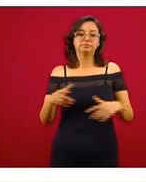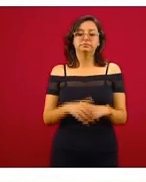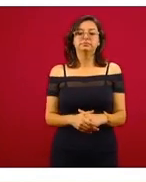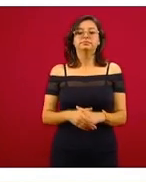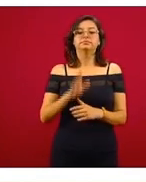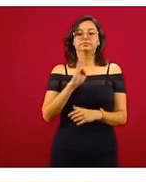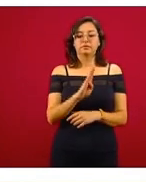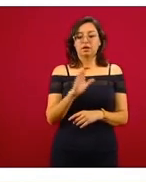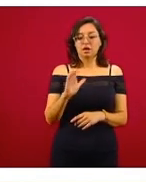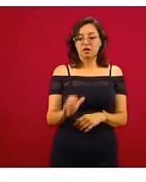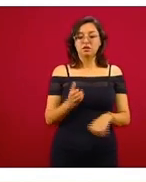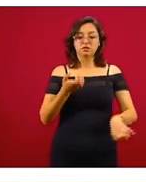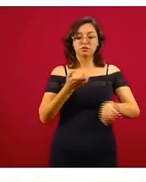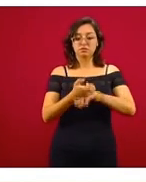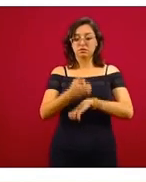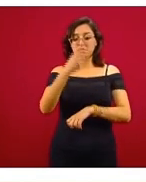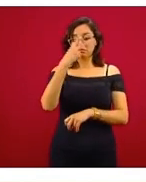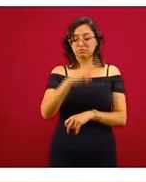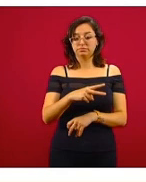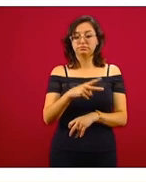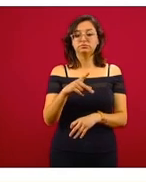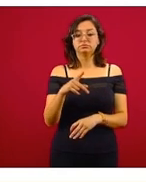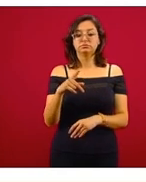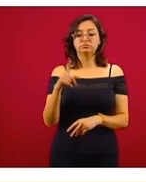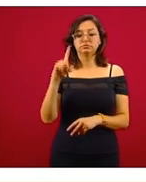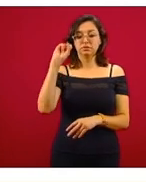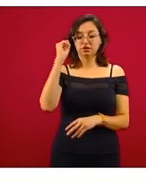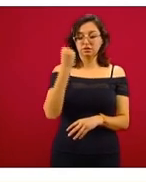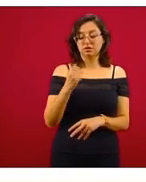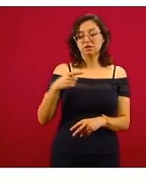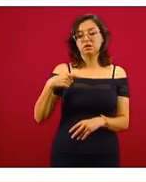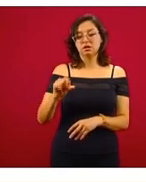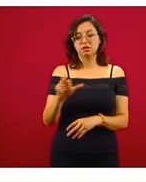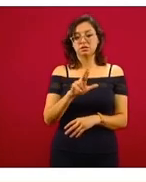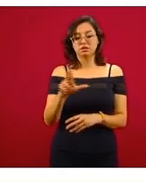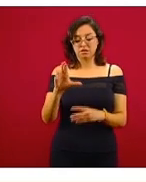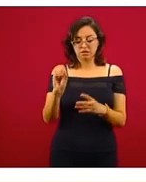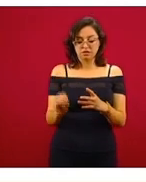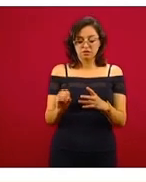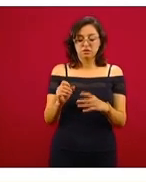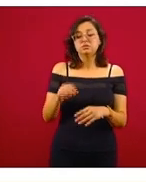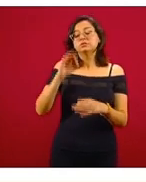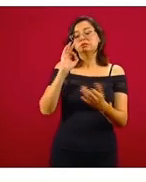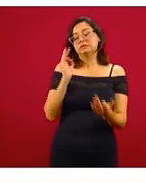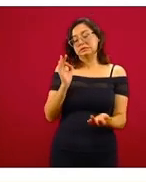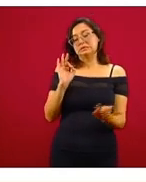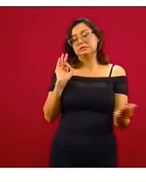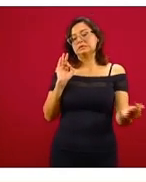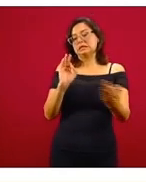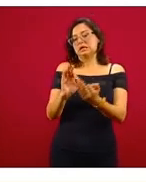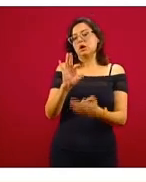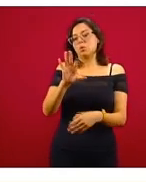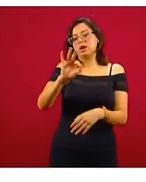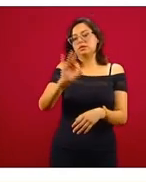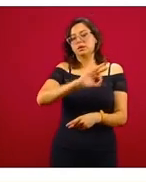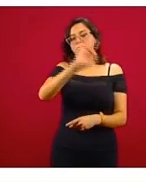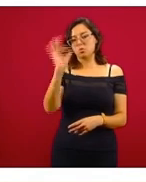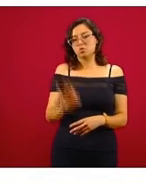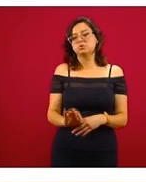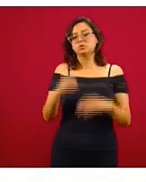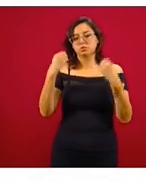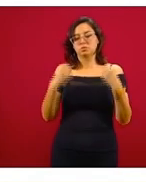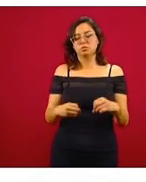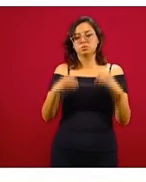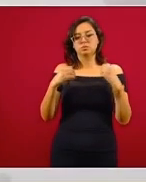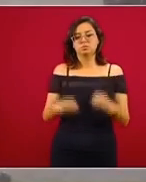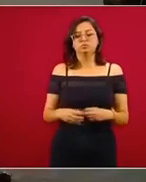these beds. Other important states in this chart